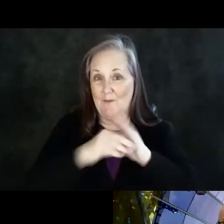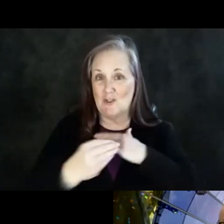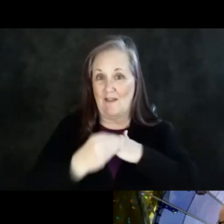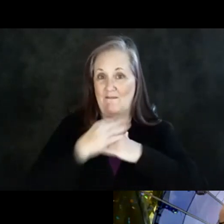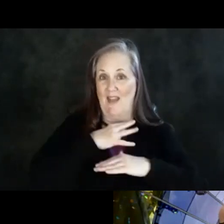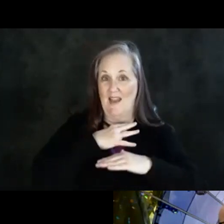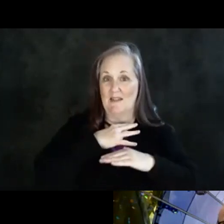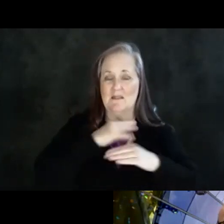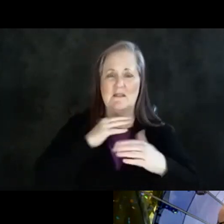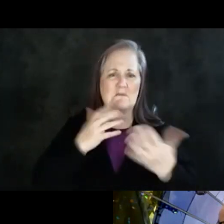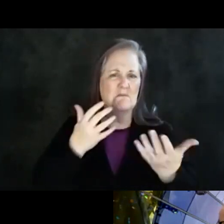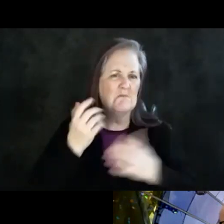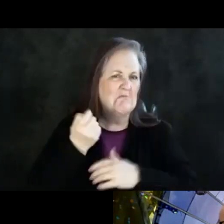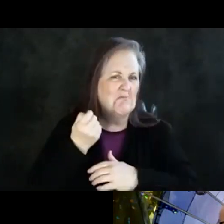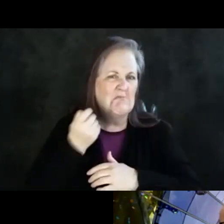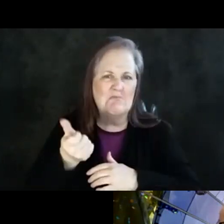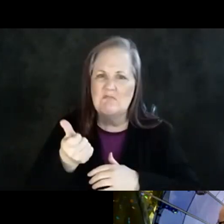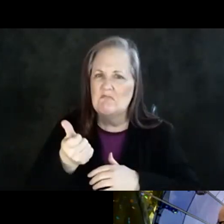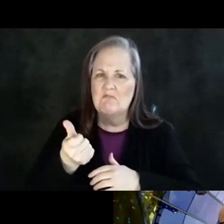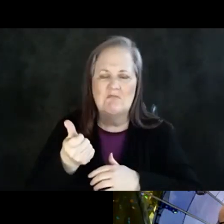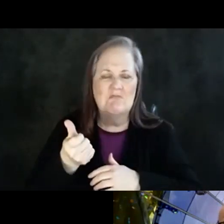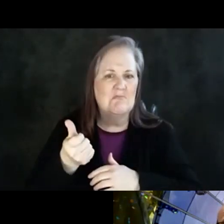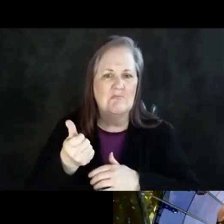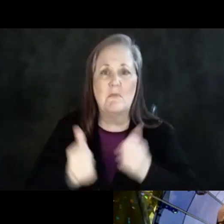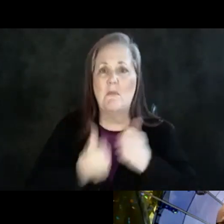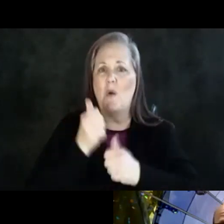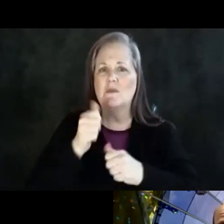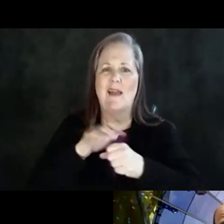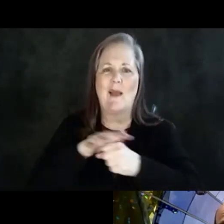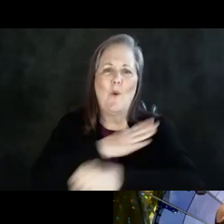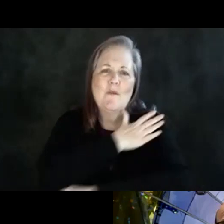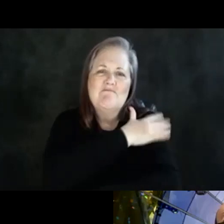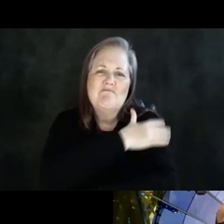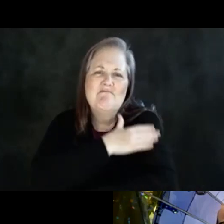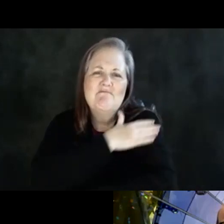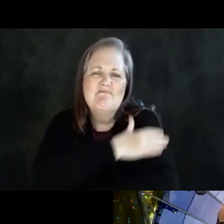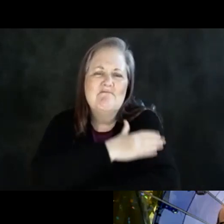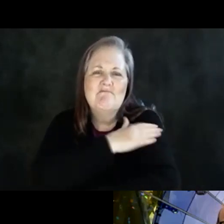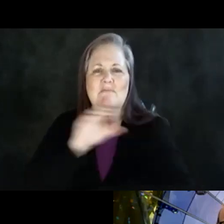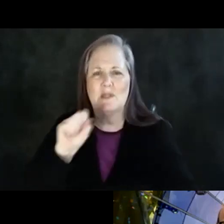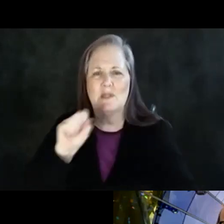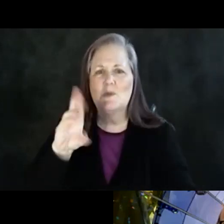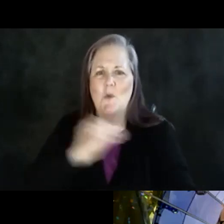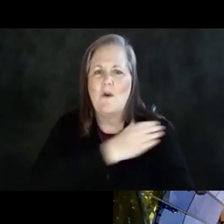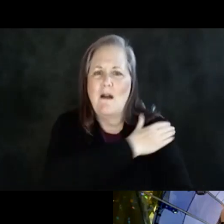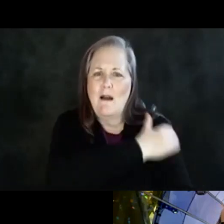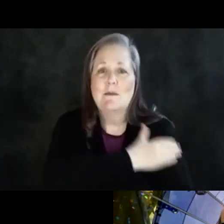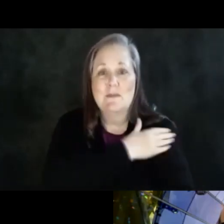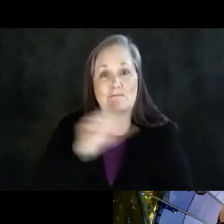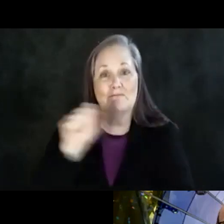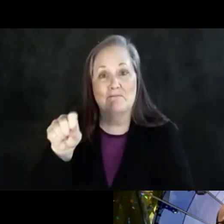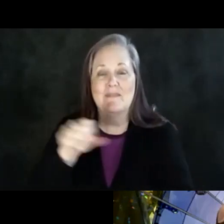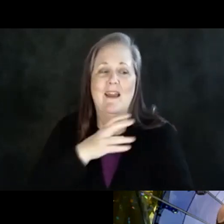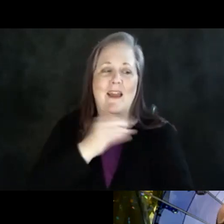been comparatively limited. Most of them are local. Most of them are sore arms and maybe